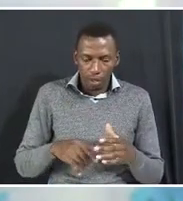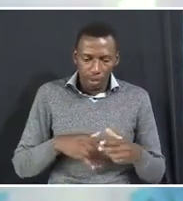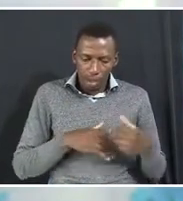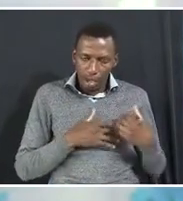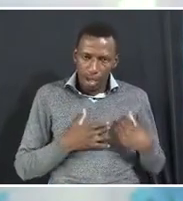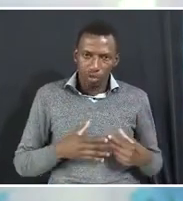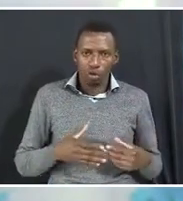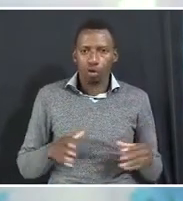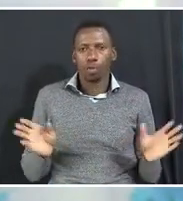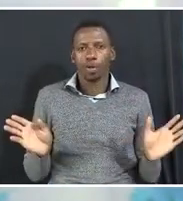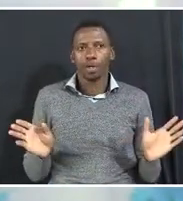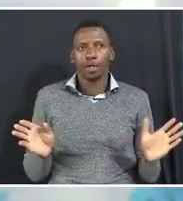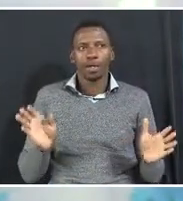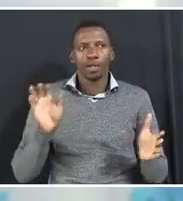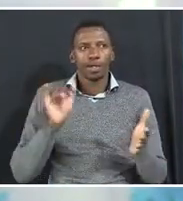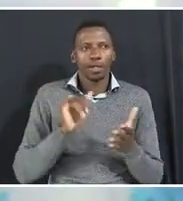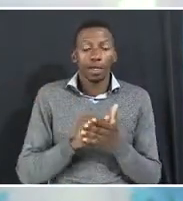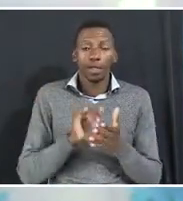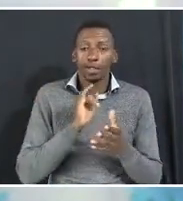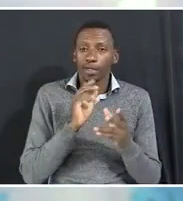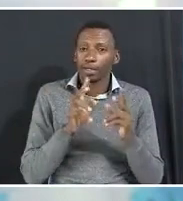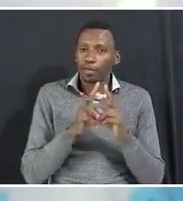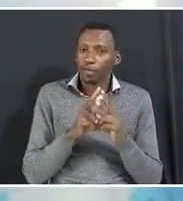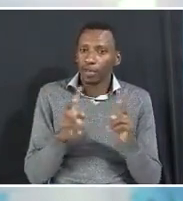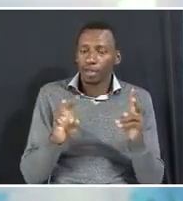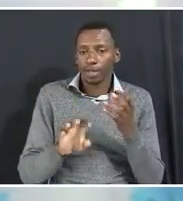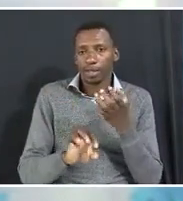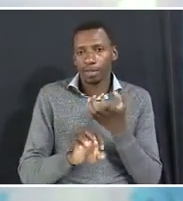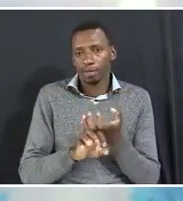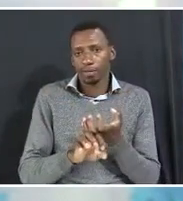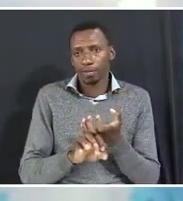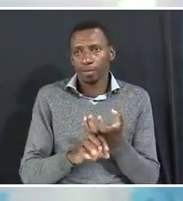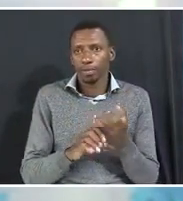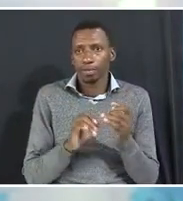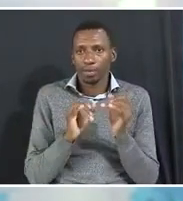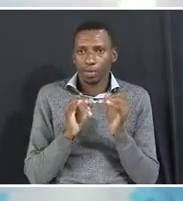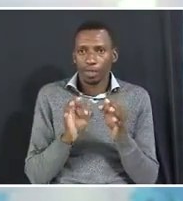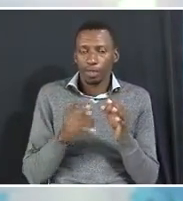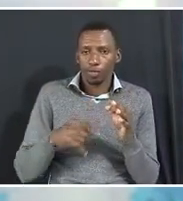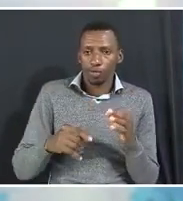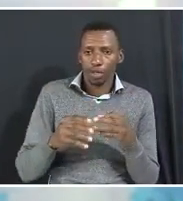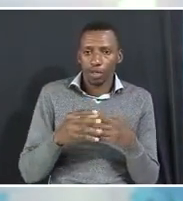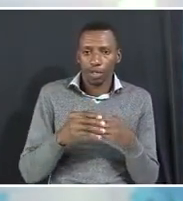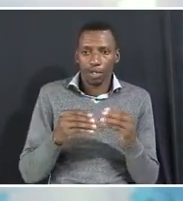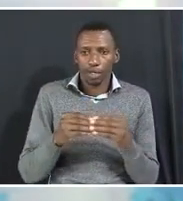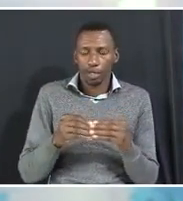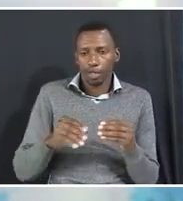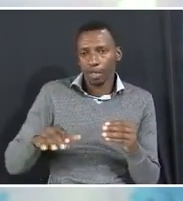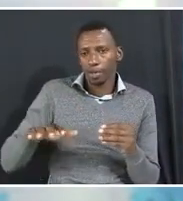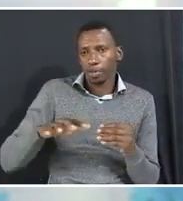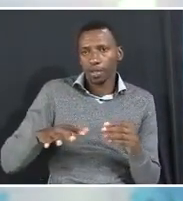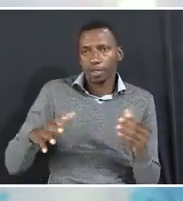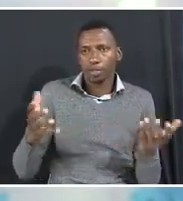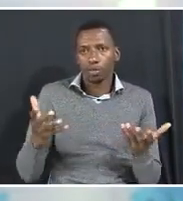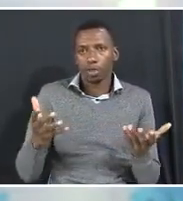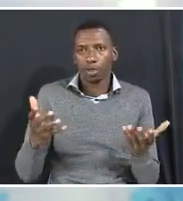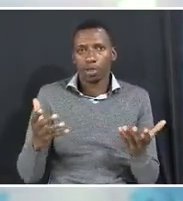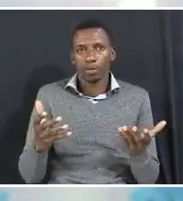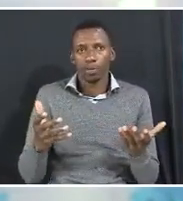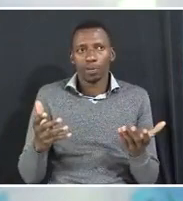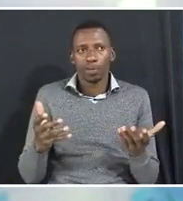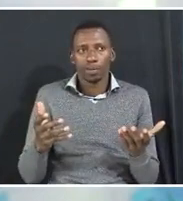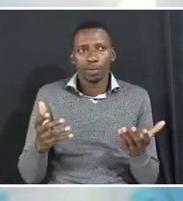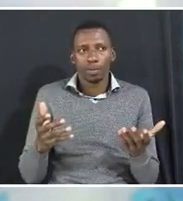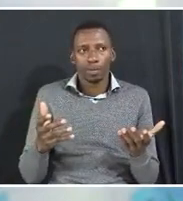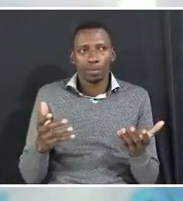vulnerability. And that is very difficult. So if we create the presence where we are, you know, if